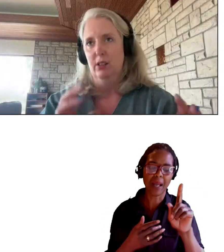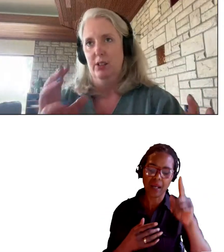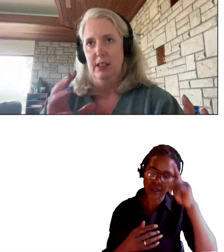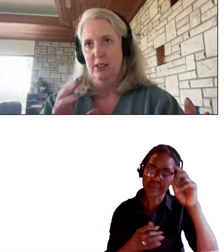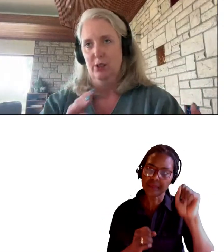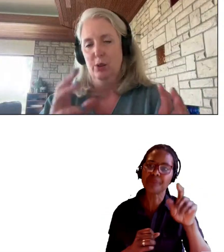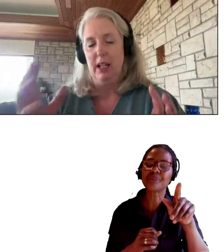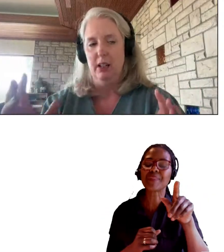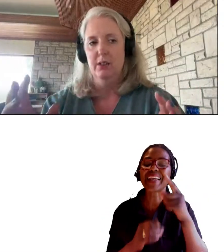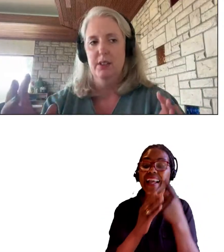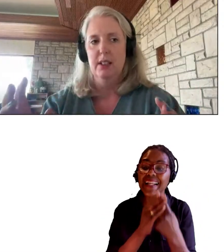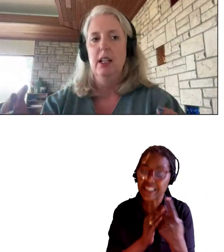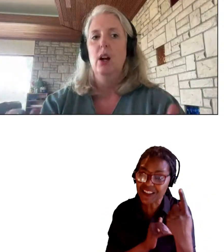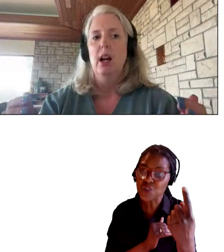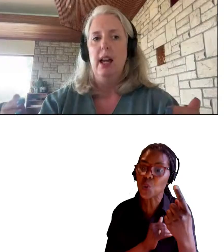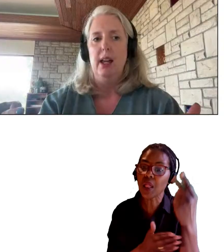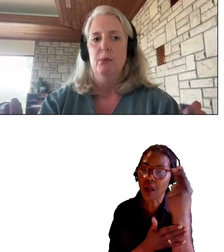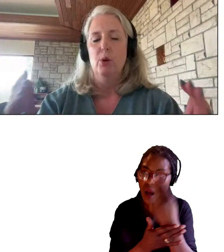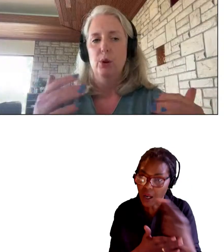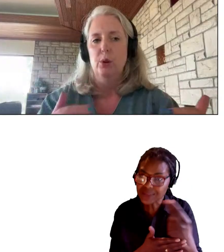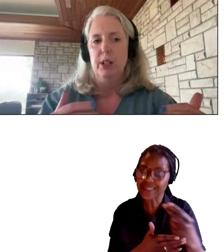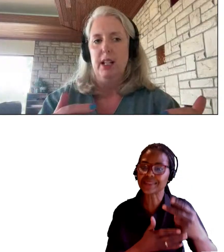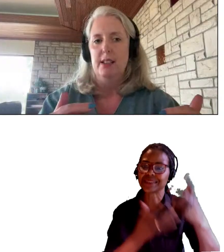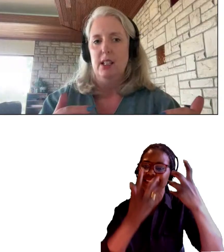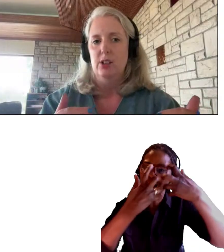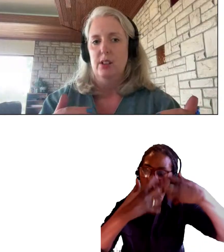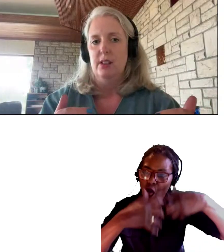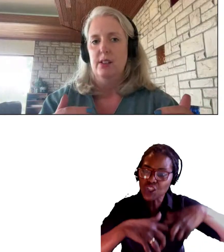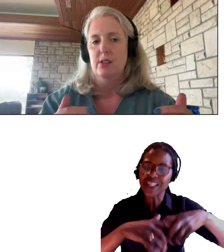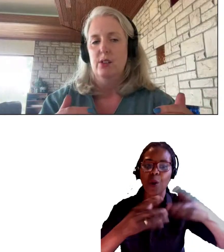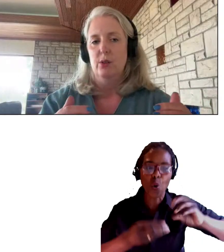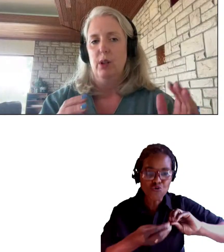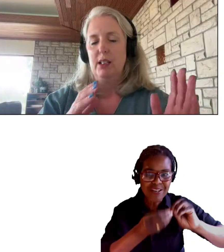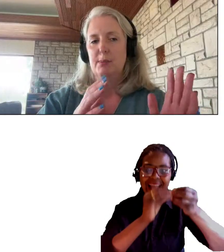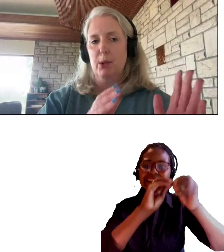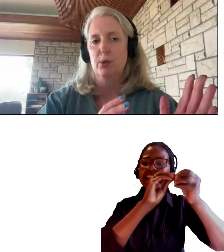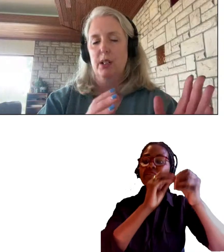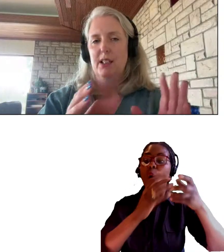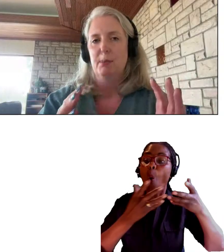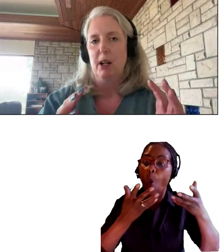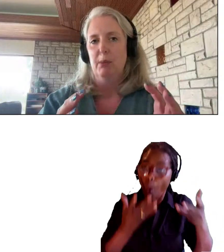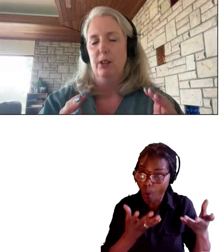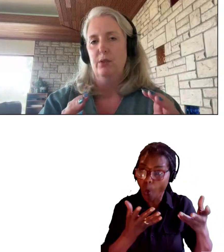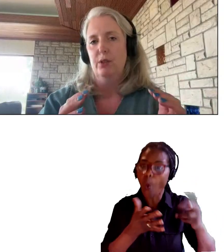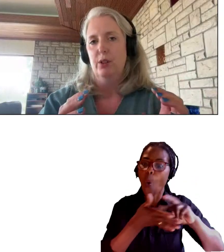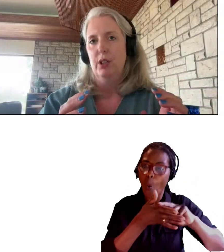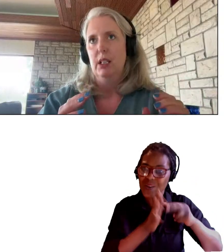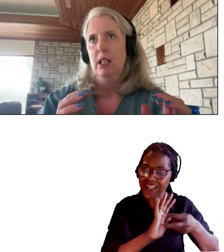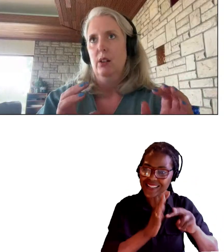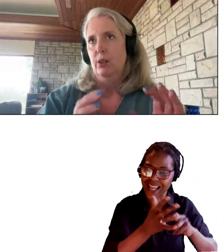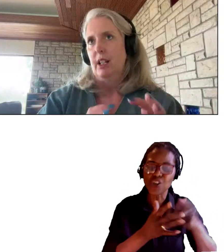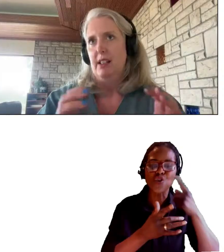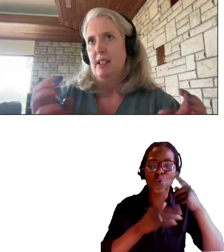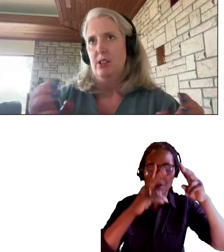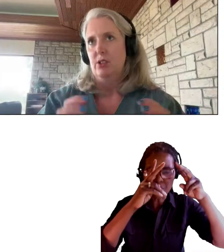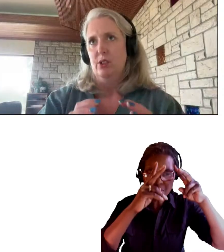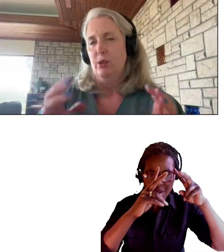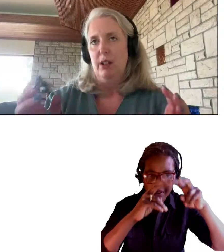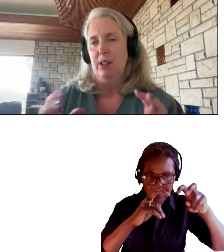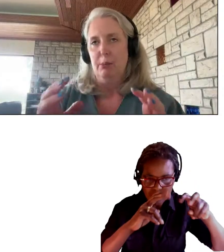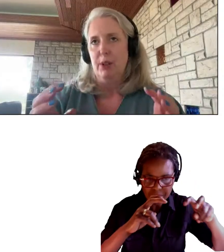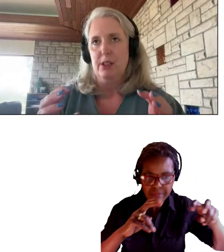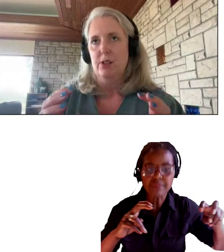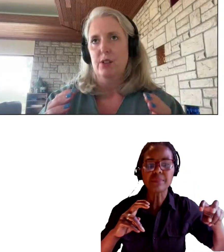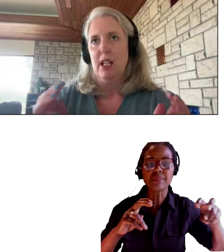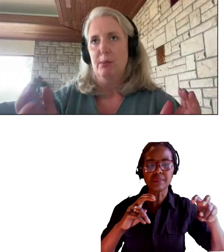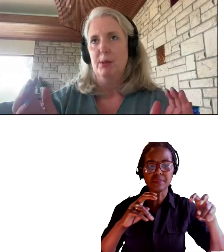artists, technologists, or creatives, or organizations. So explore and experiment, or for organizations or